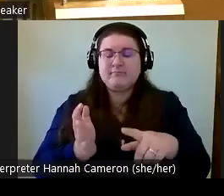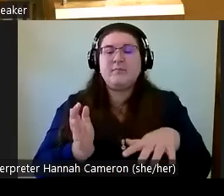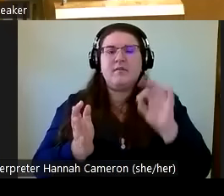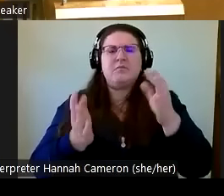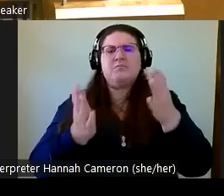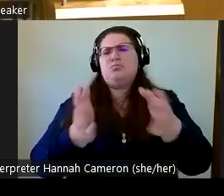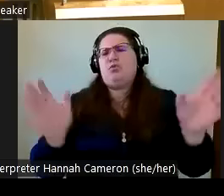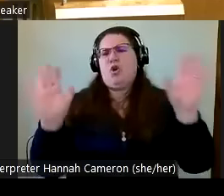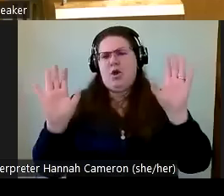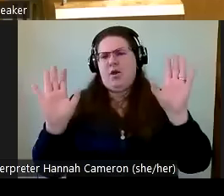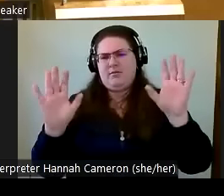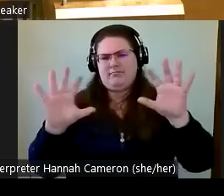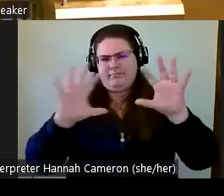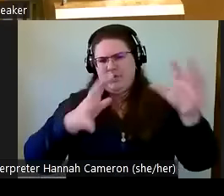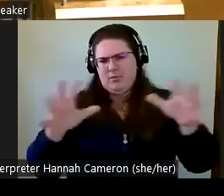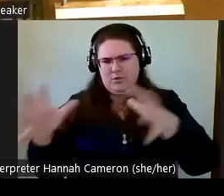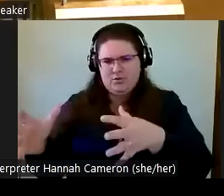is plagued by